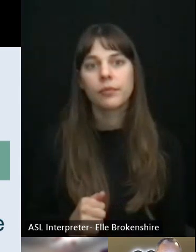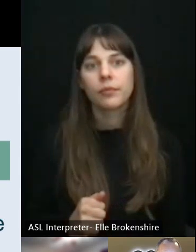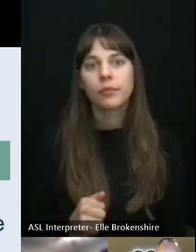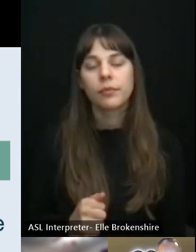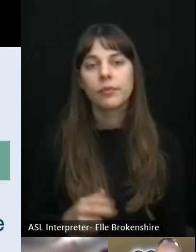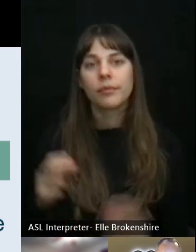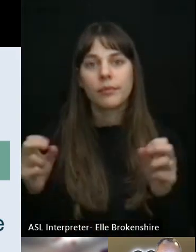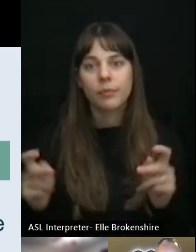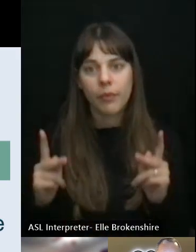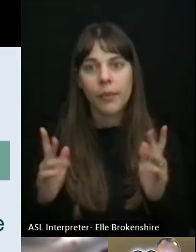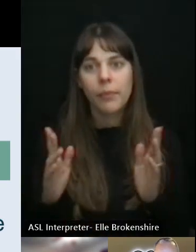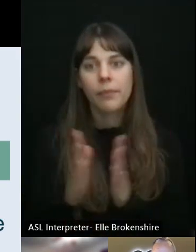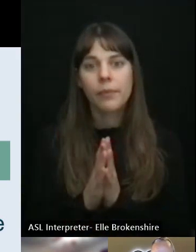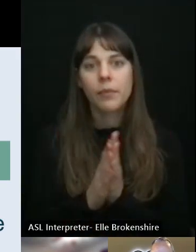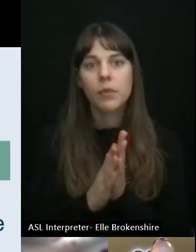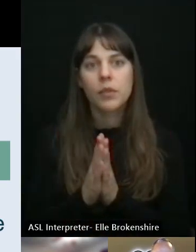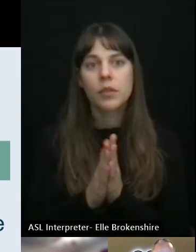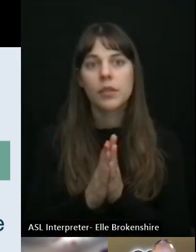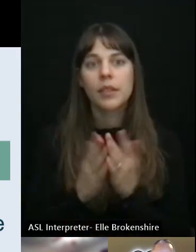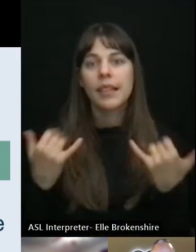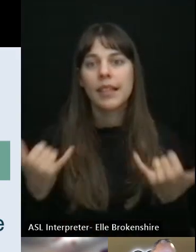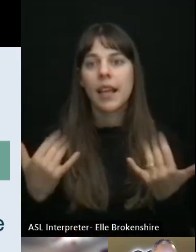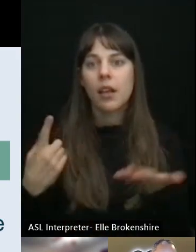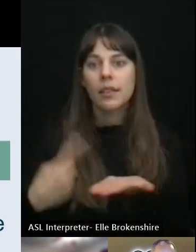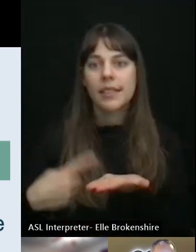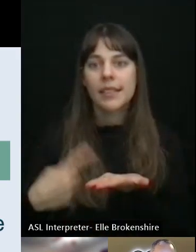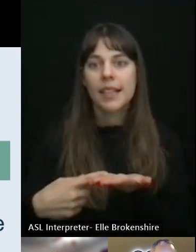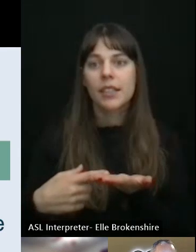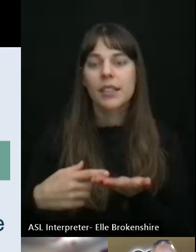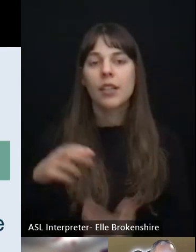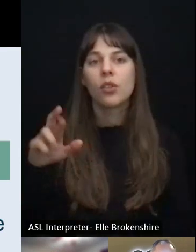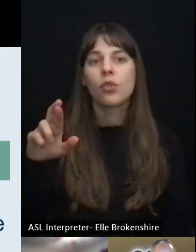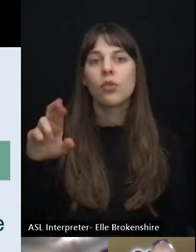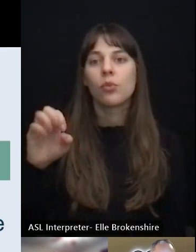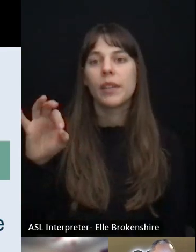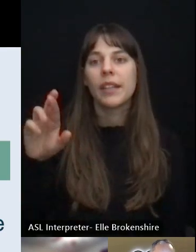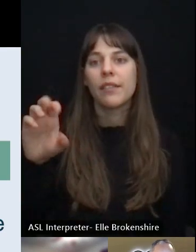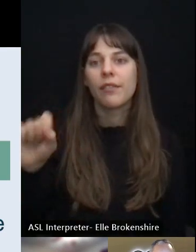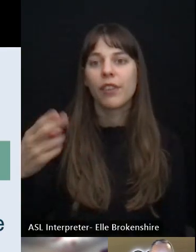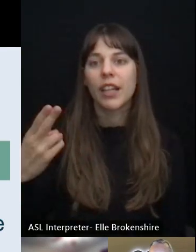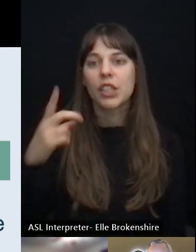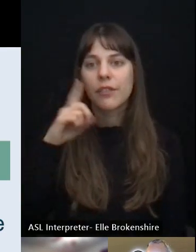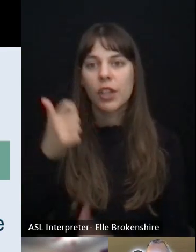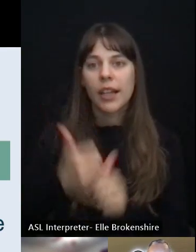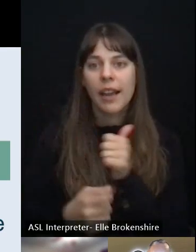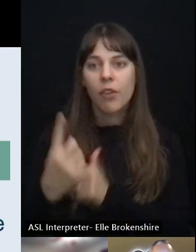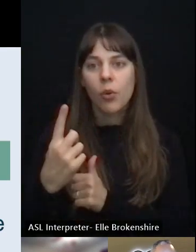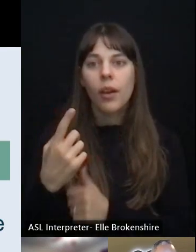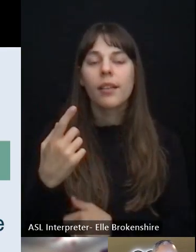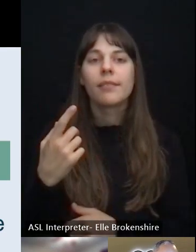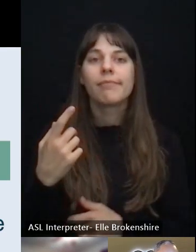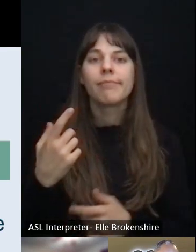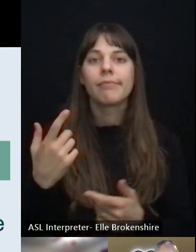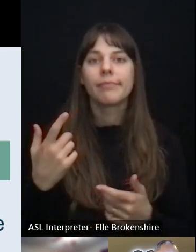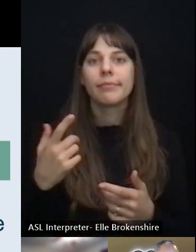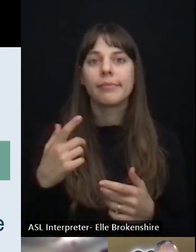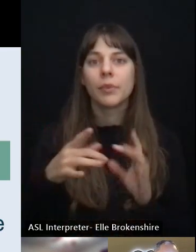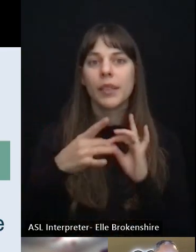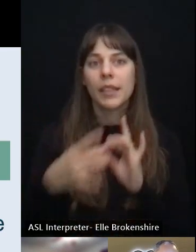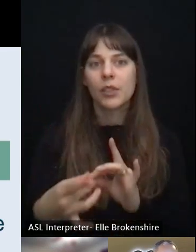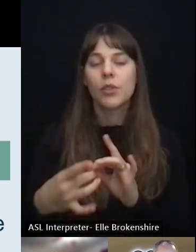All right. So here we'll talk a little bit about a refresh for everyone on the investment program here on the rail